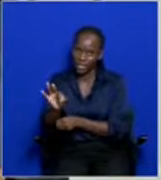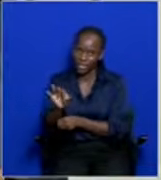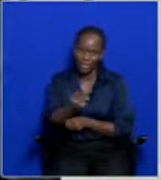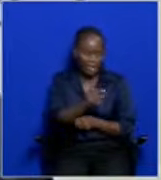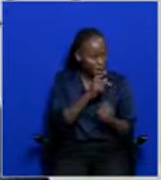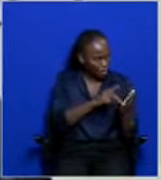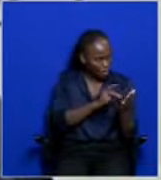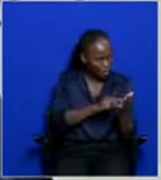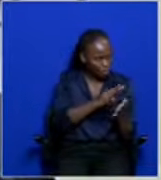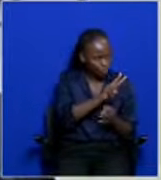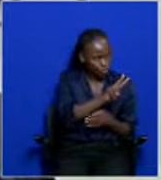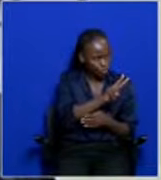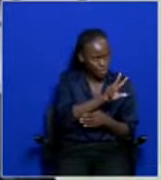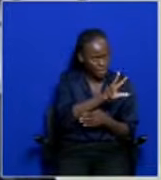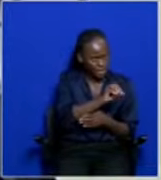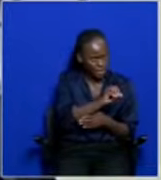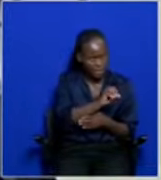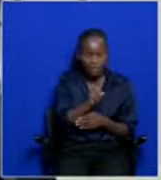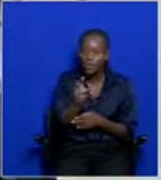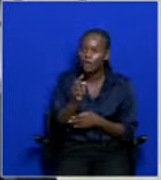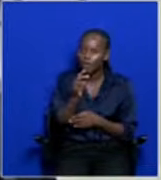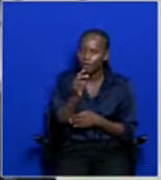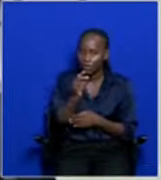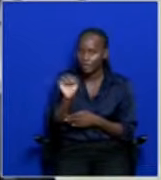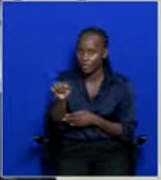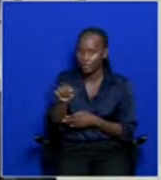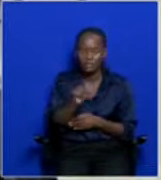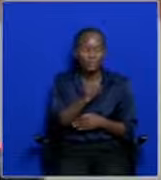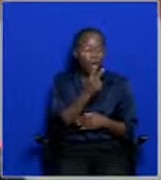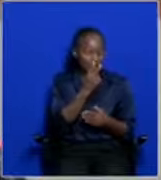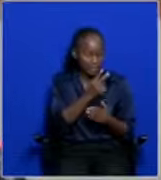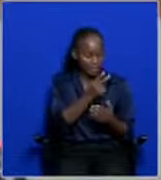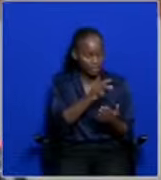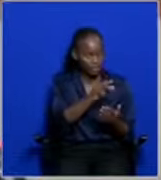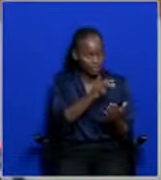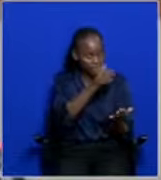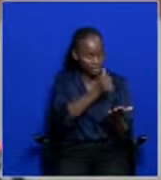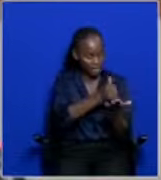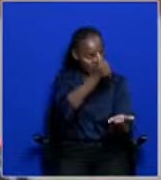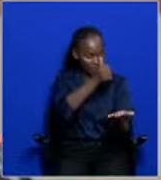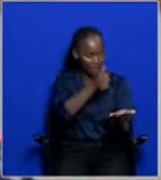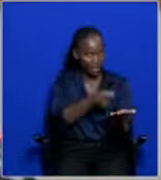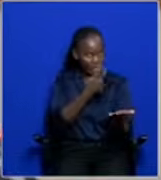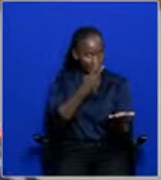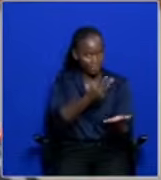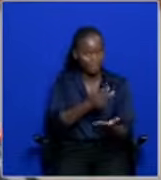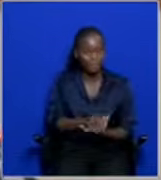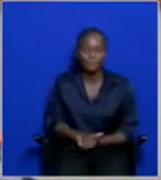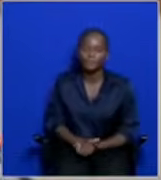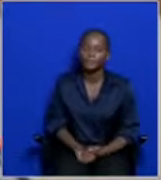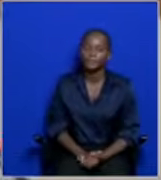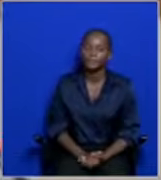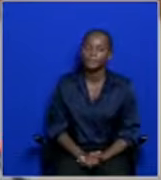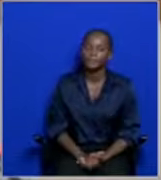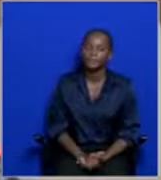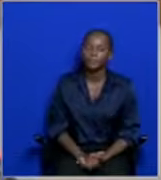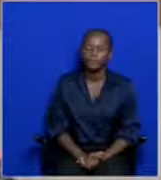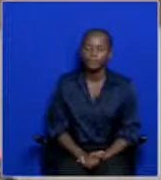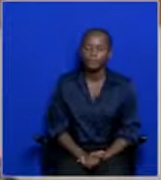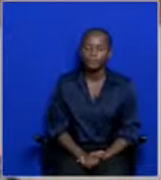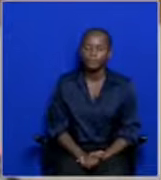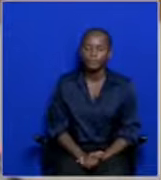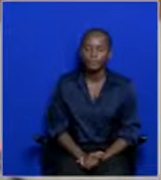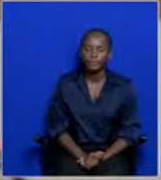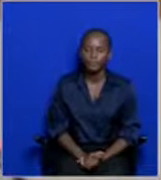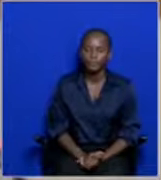of May by you, 2023. Yes. Before we get to the statement